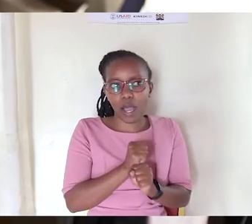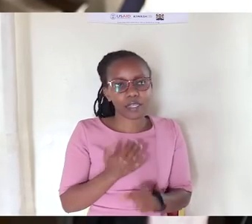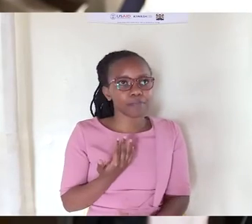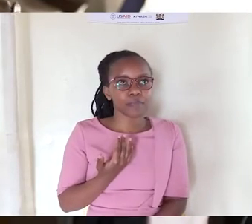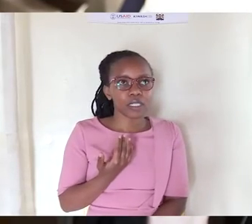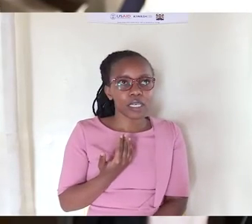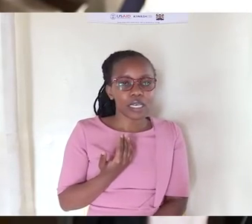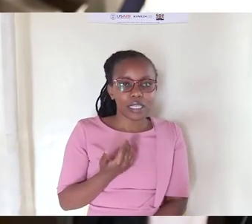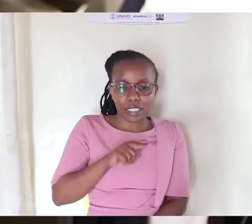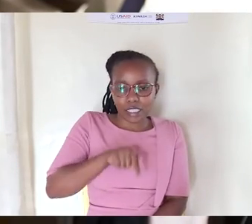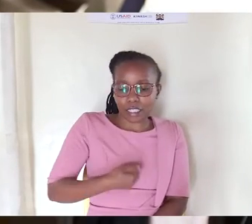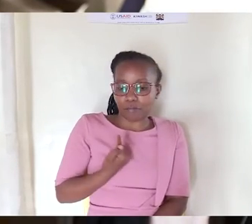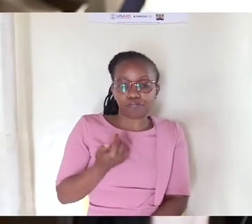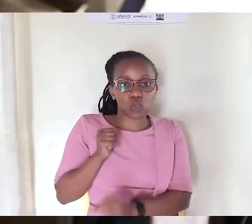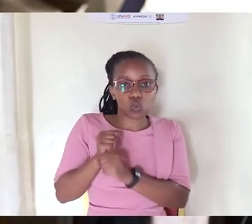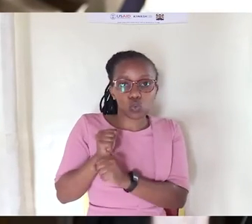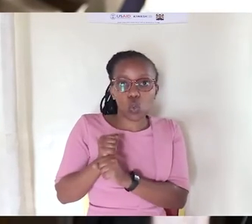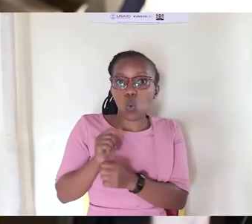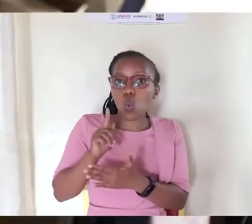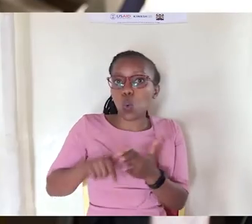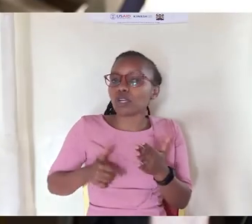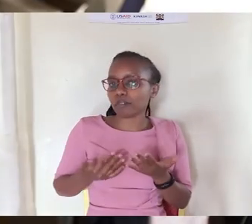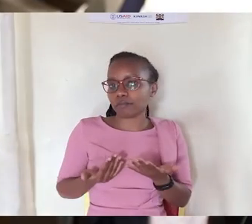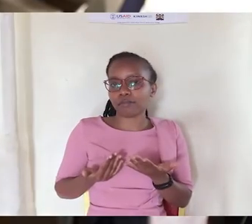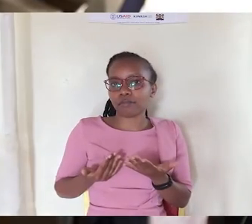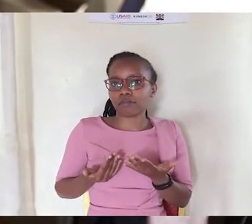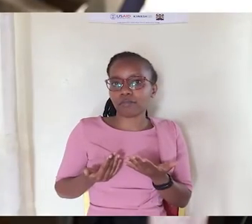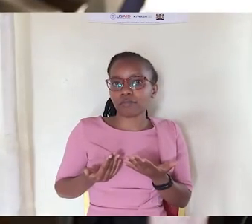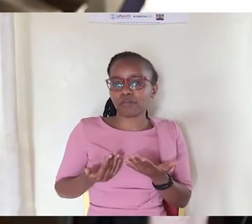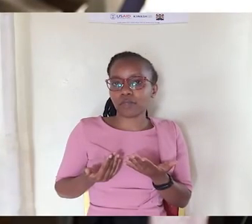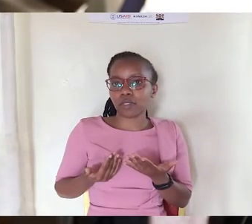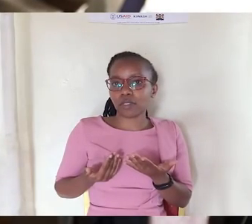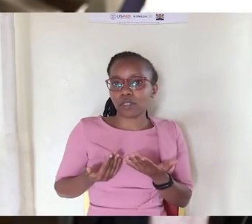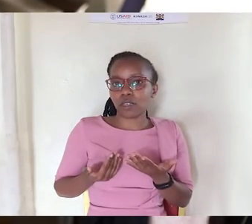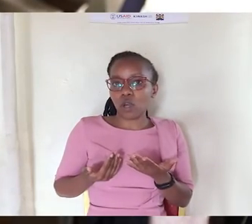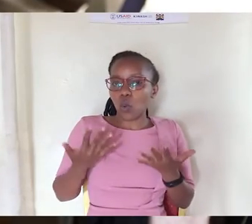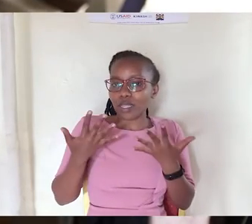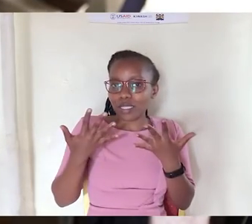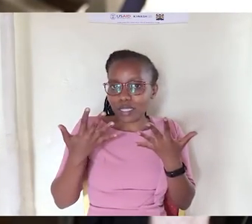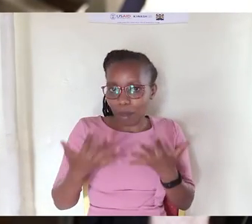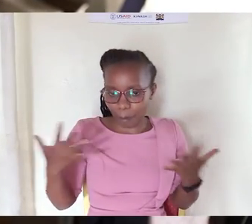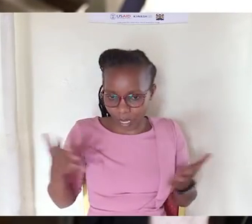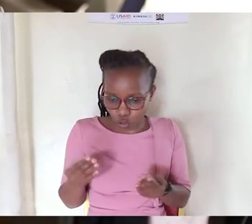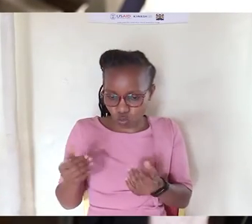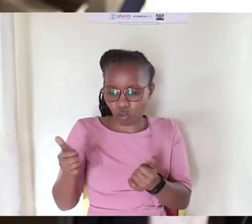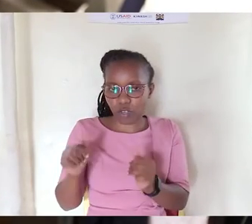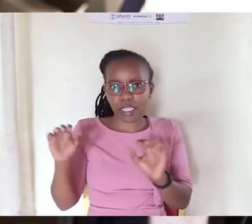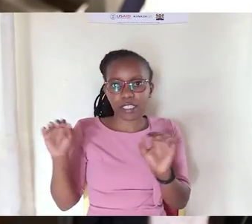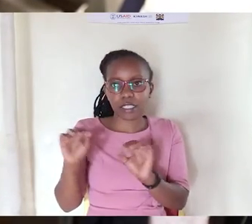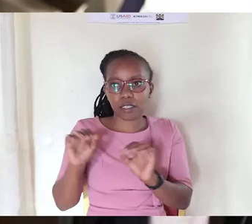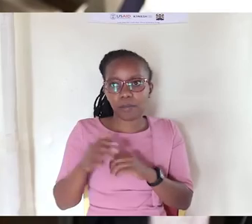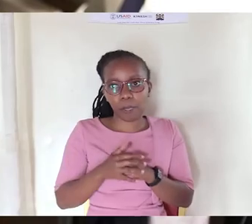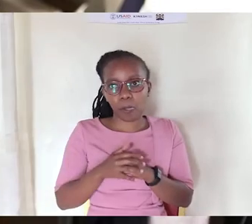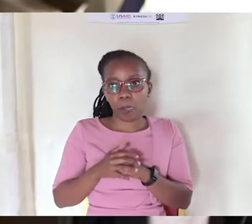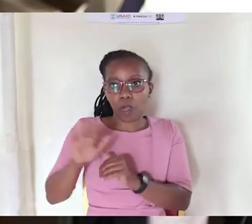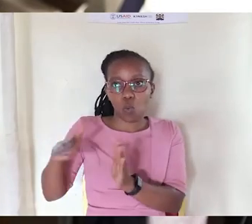ourselves, what do we do where we have incidences where something like that is not being dealt with? We propose to be